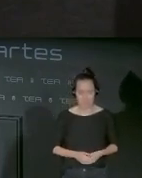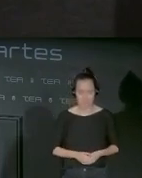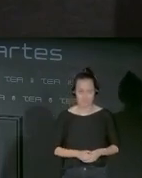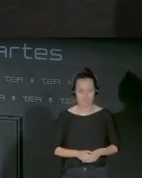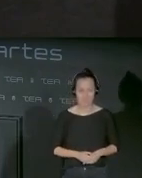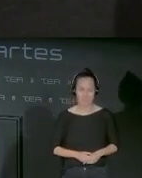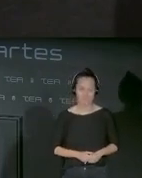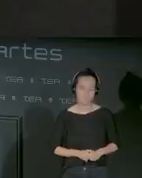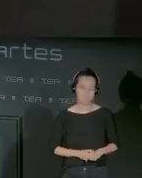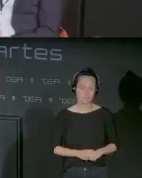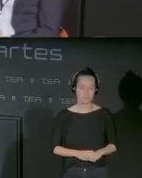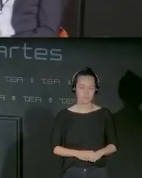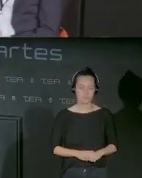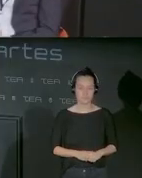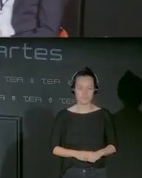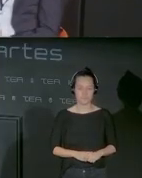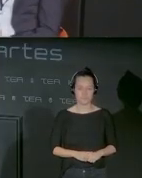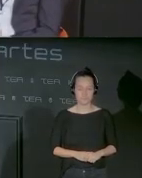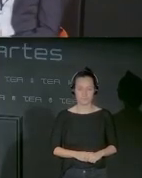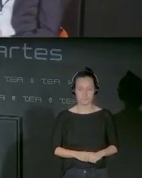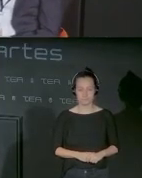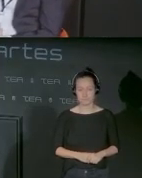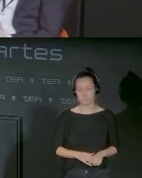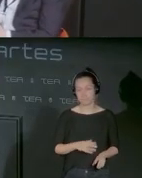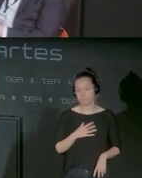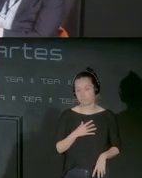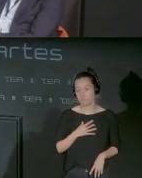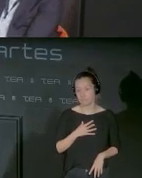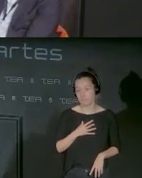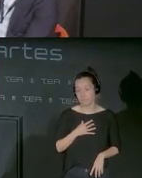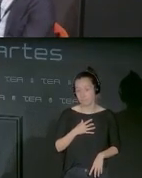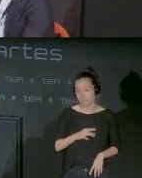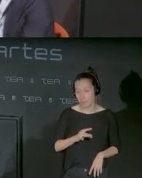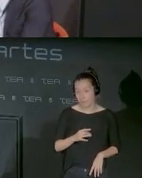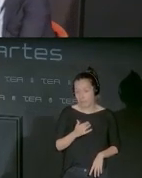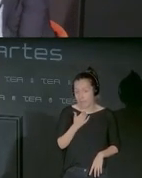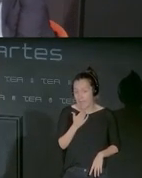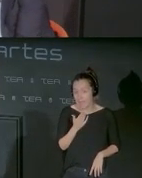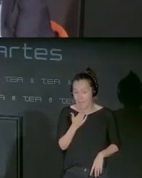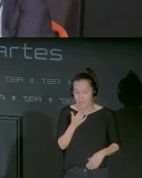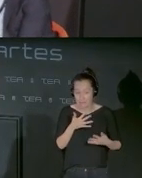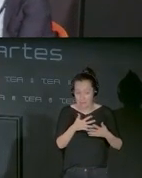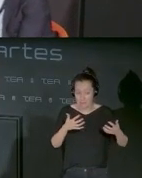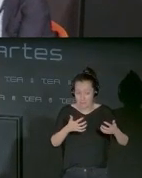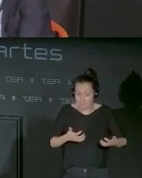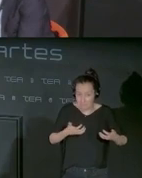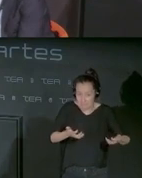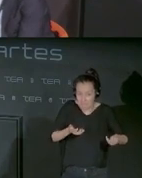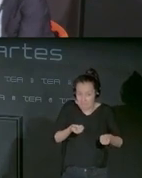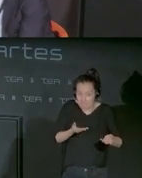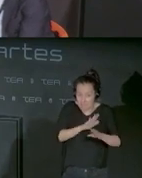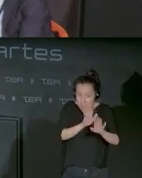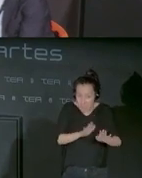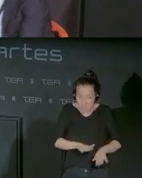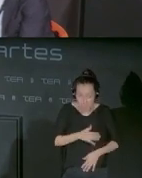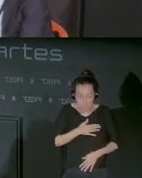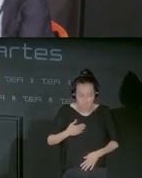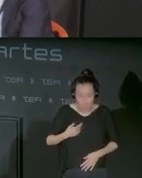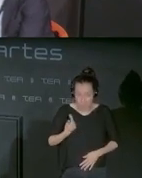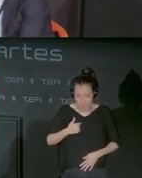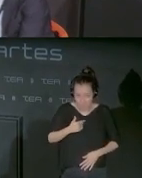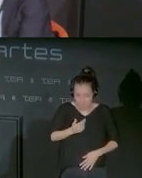do you have any last words that you want to? No, everything has been said. I think this discussion